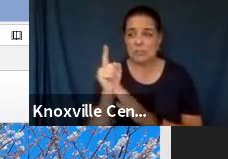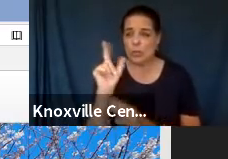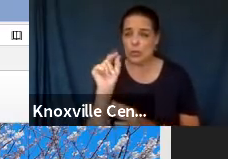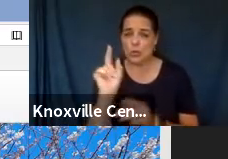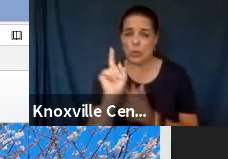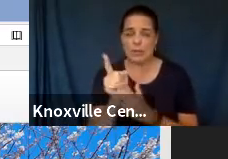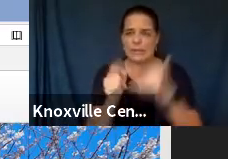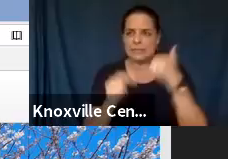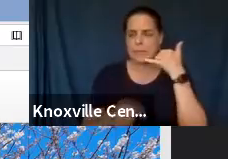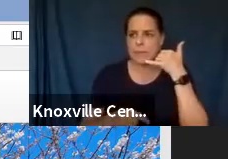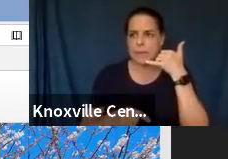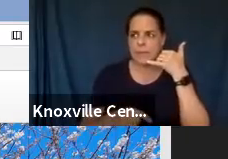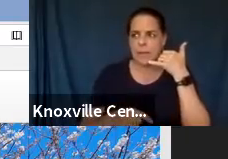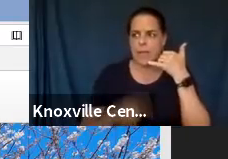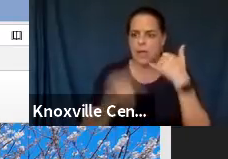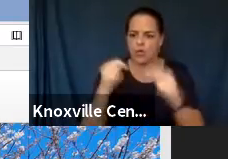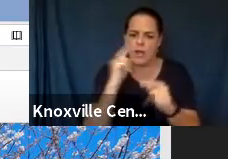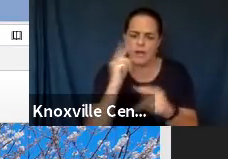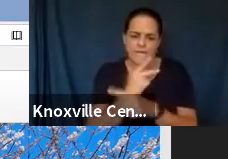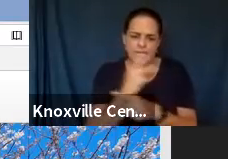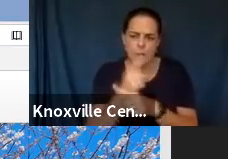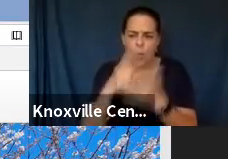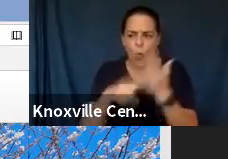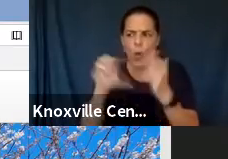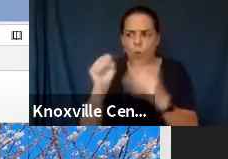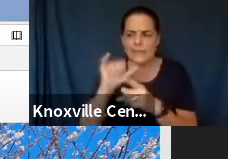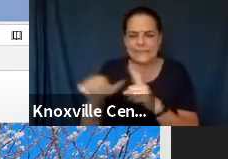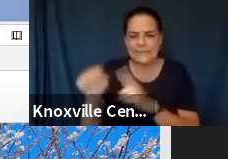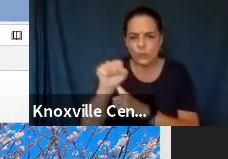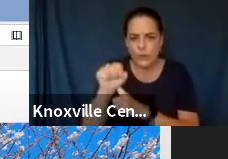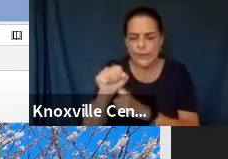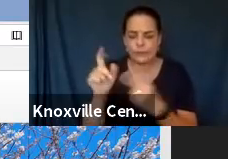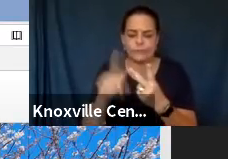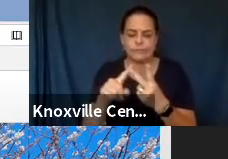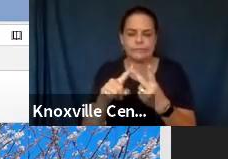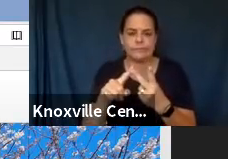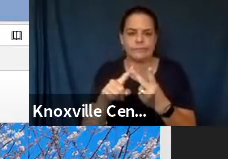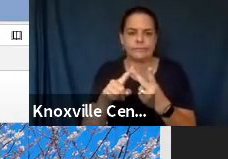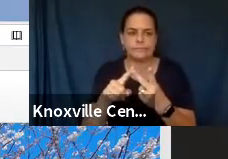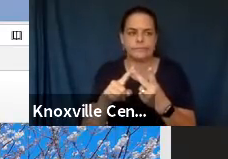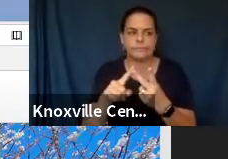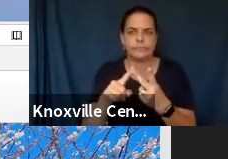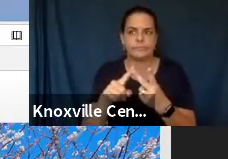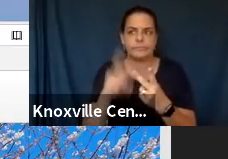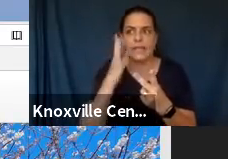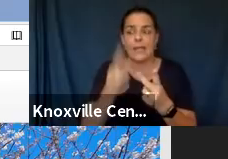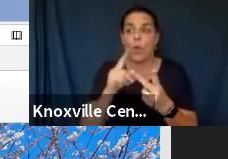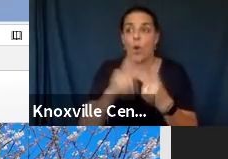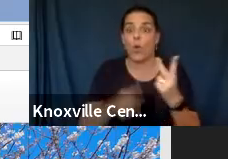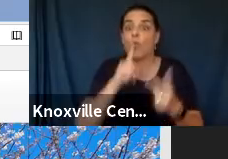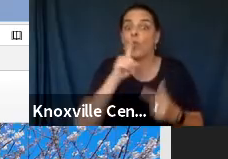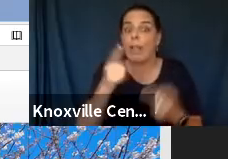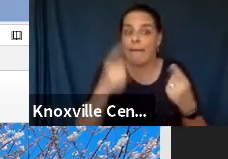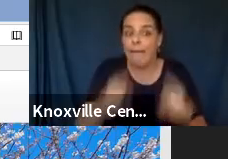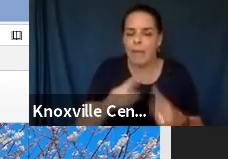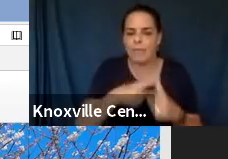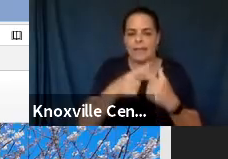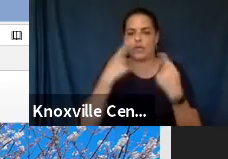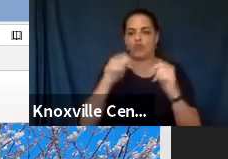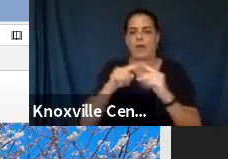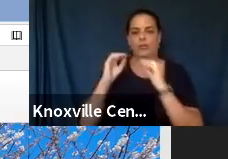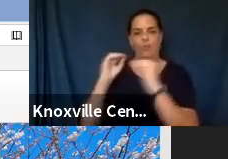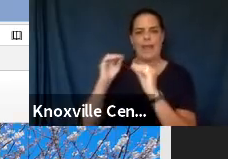on the phone between figuring out the circumstance, determining what really happened there, and then trying to educate